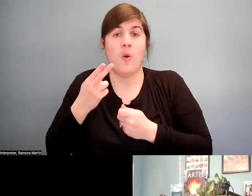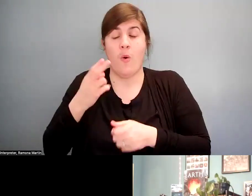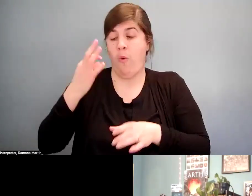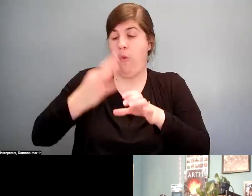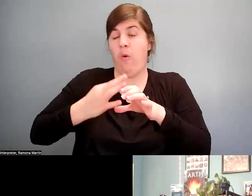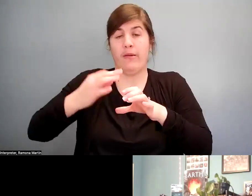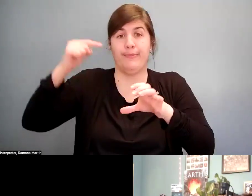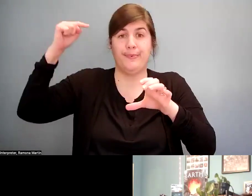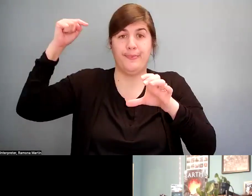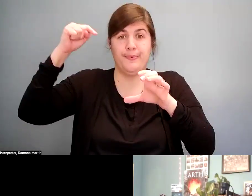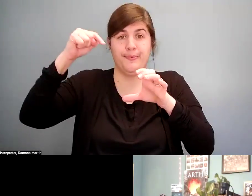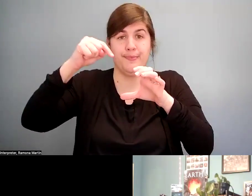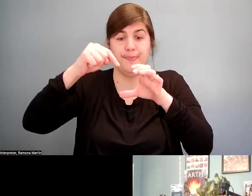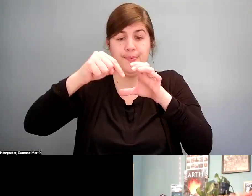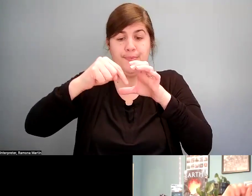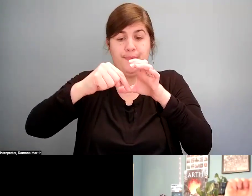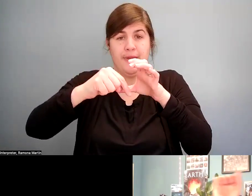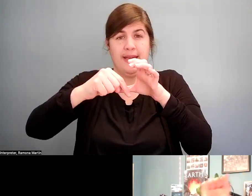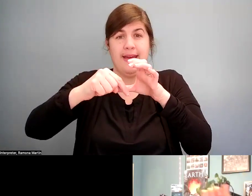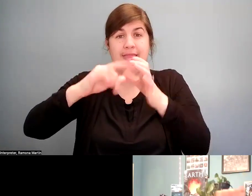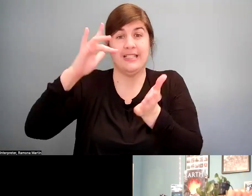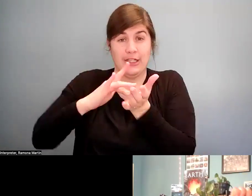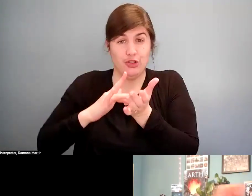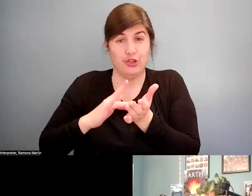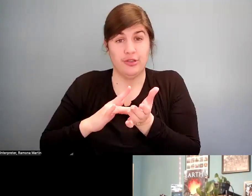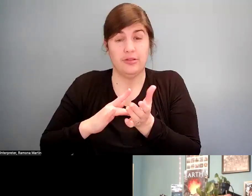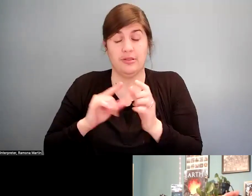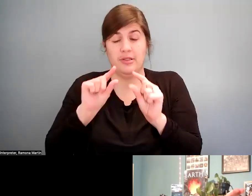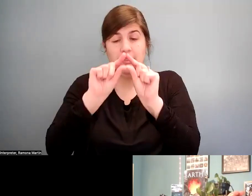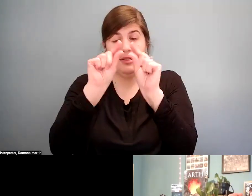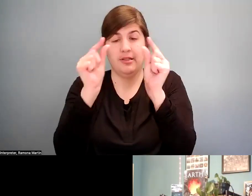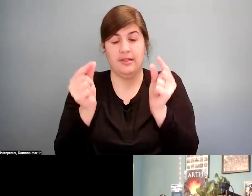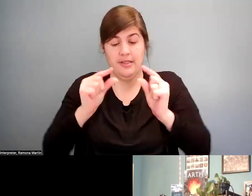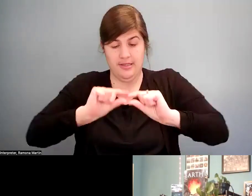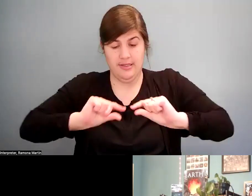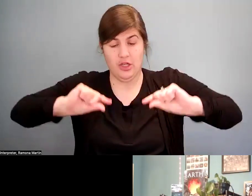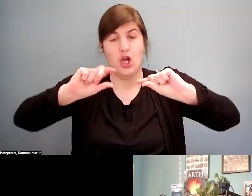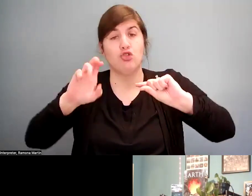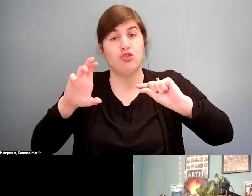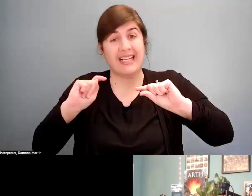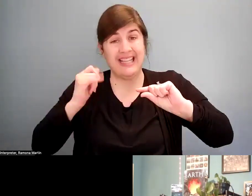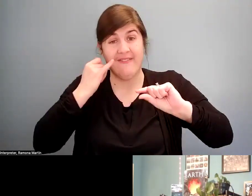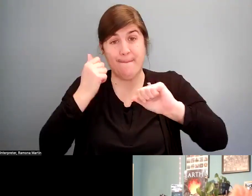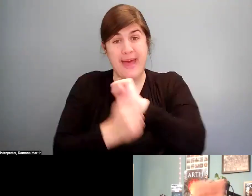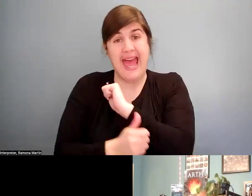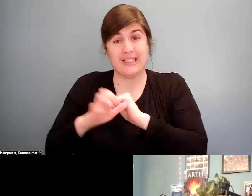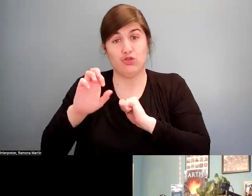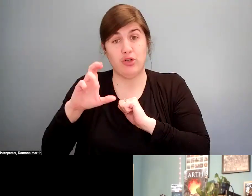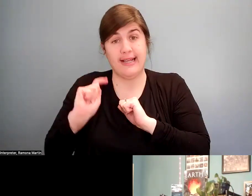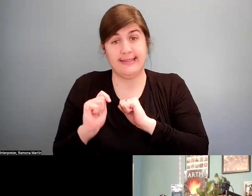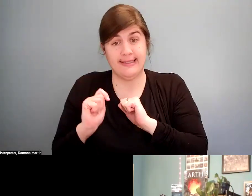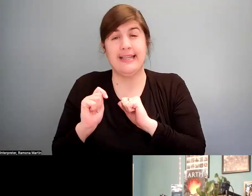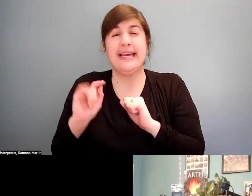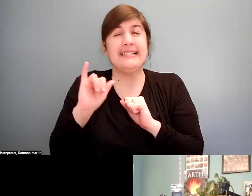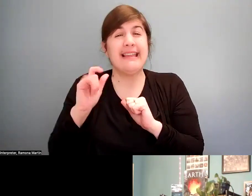Earth. As you go through the skin of it, literally the crust of our planet is like the skin of an